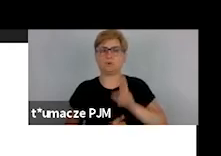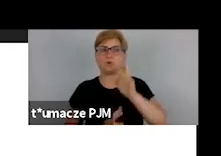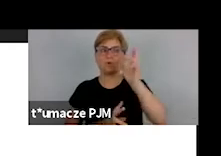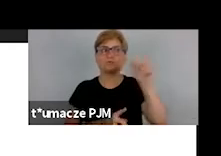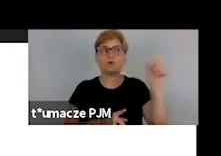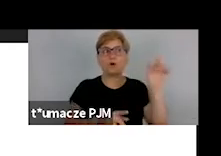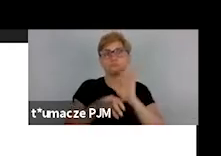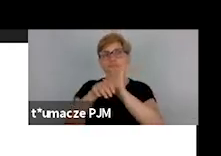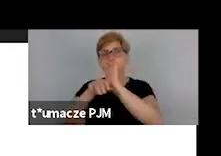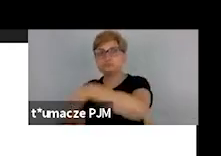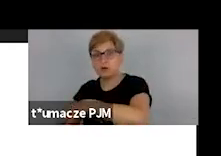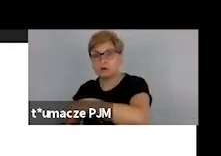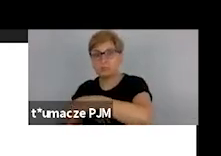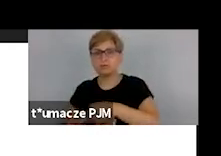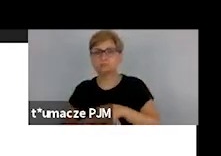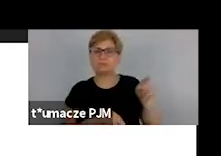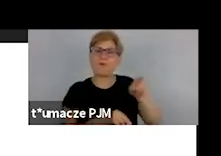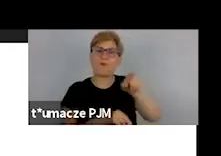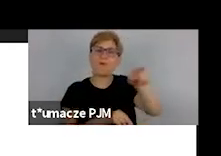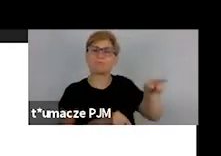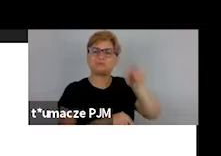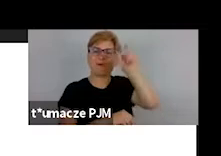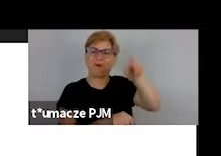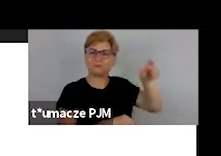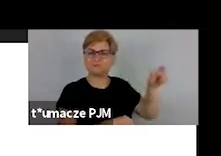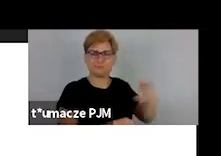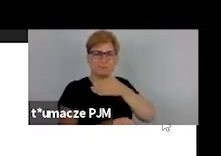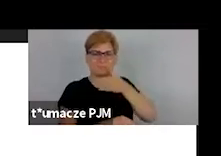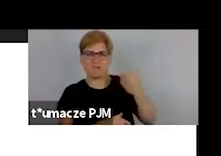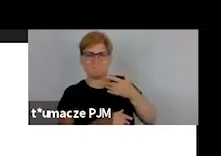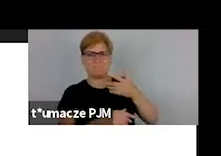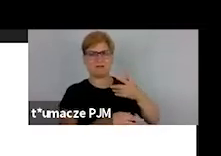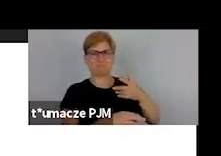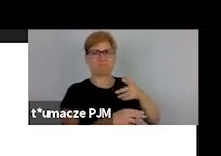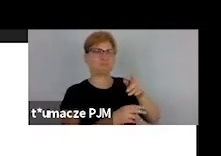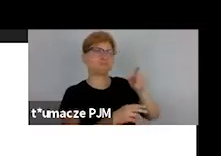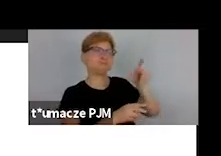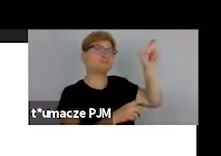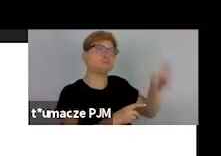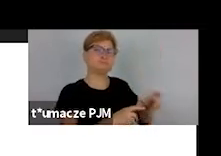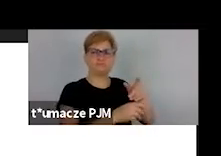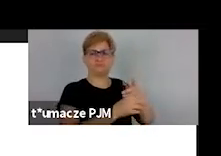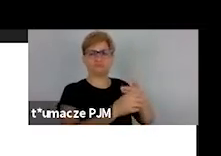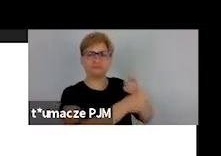But yeah, so that's the answer to your question. Okay. Yeah. Next slide, please.